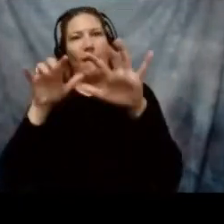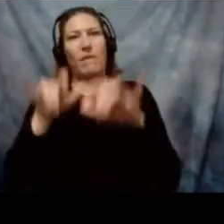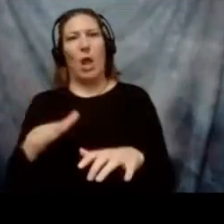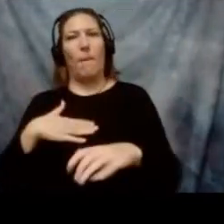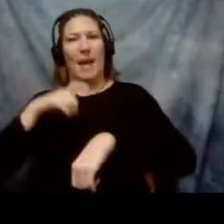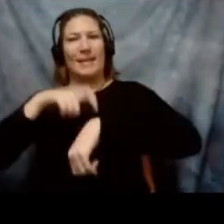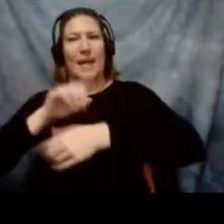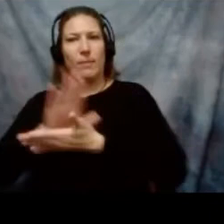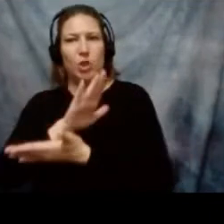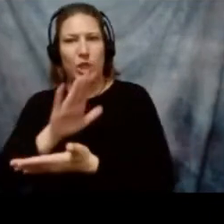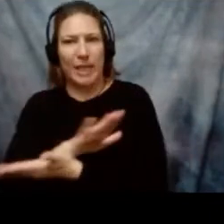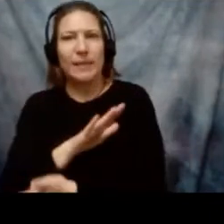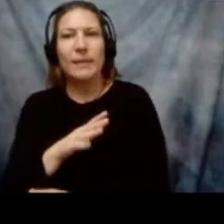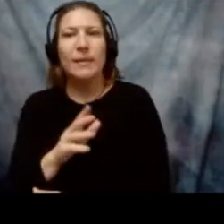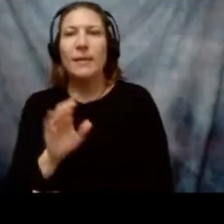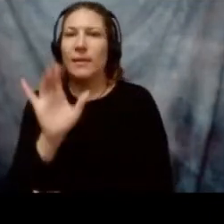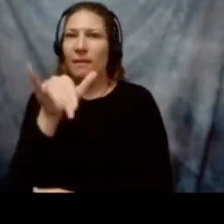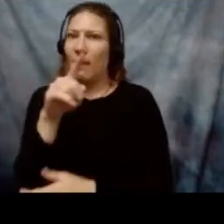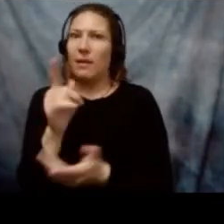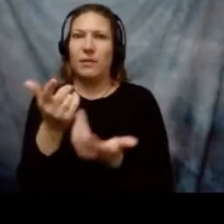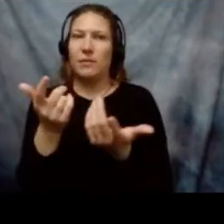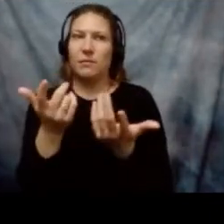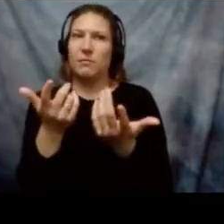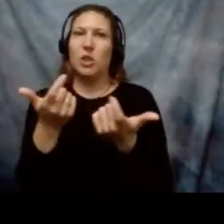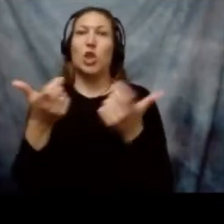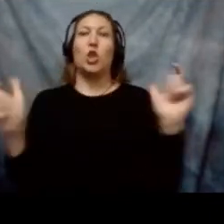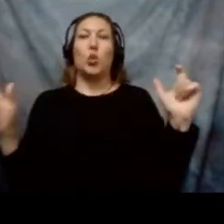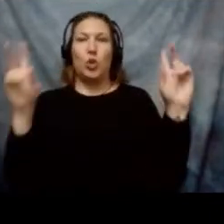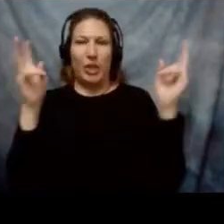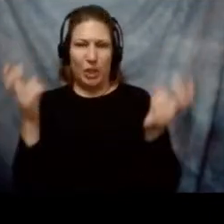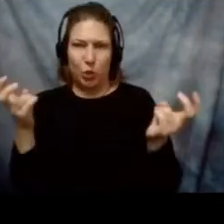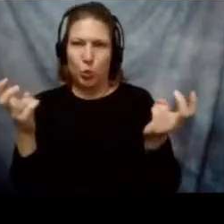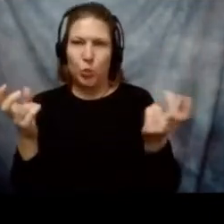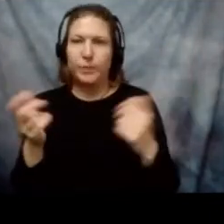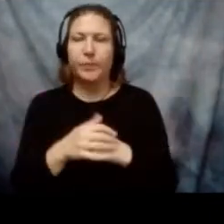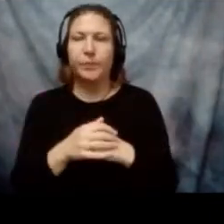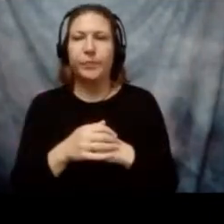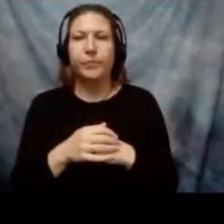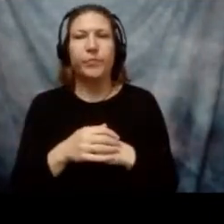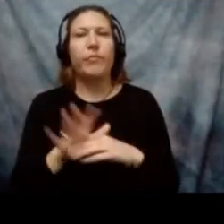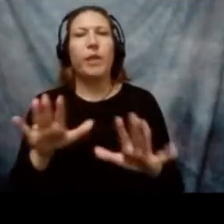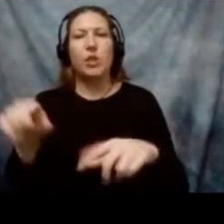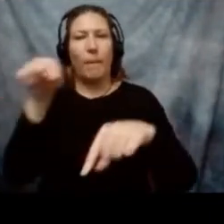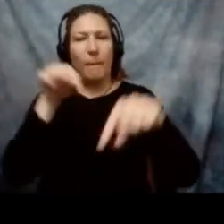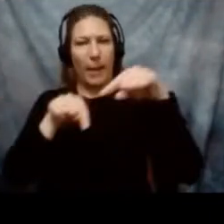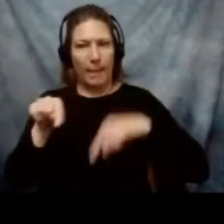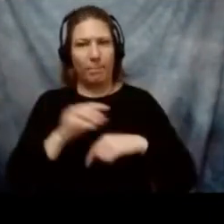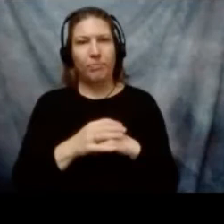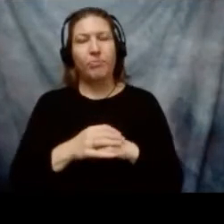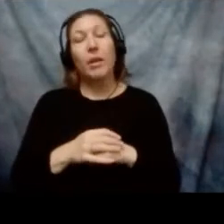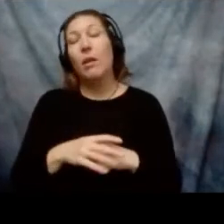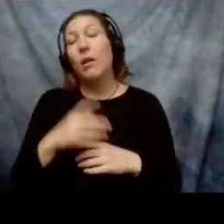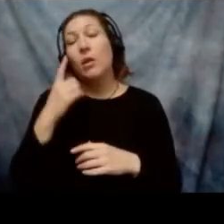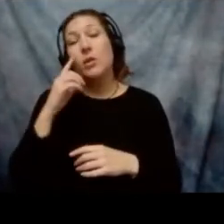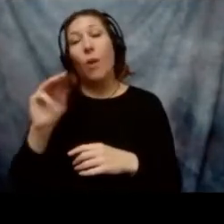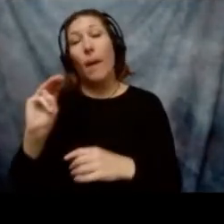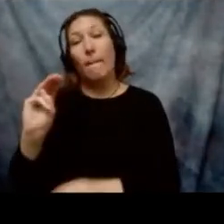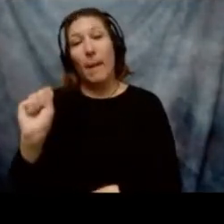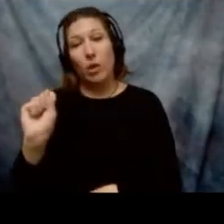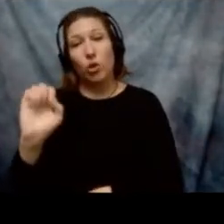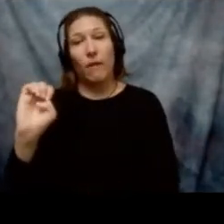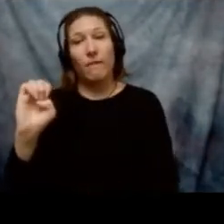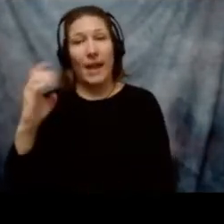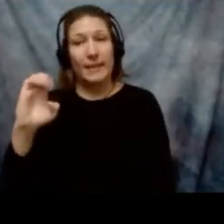learning aspect. But if we back up and let's say Microsoft Excel is extremely accessible, we also need